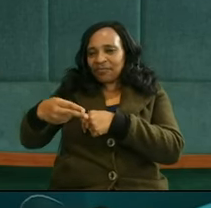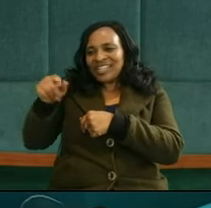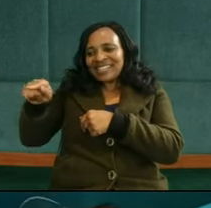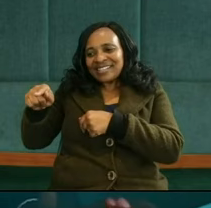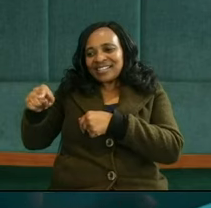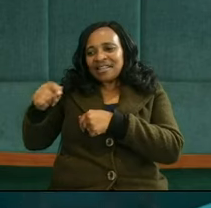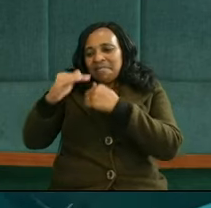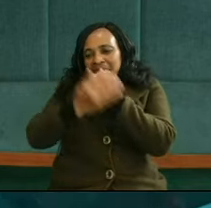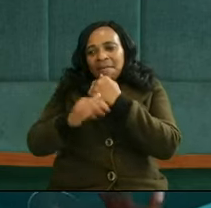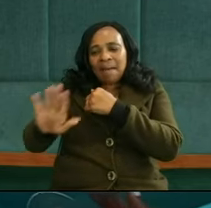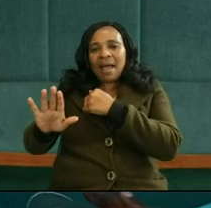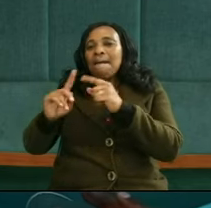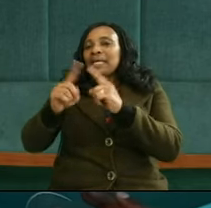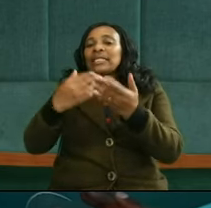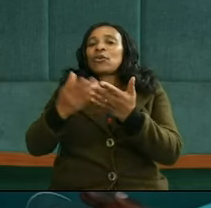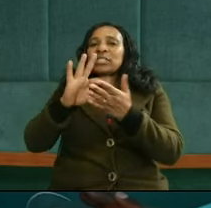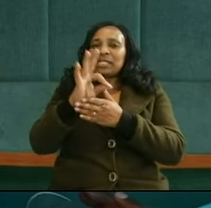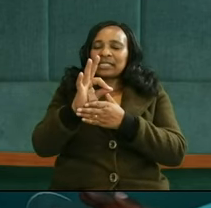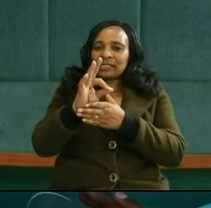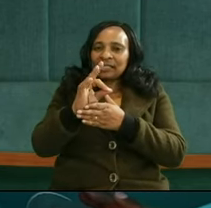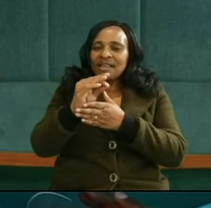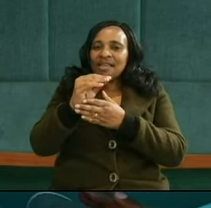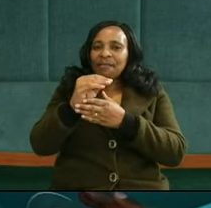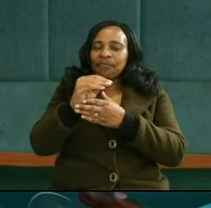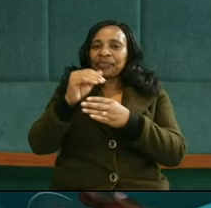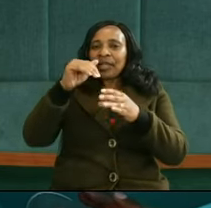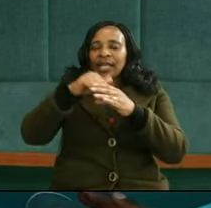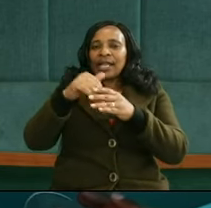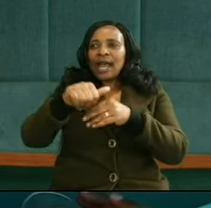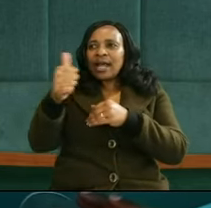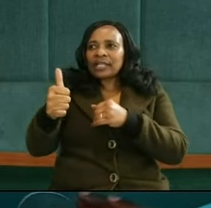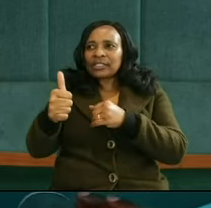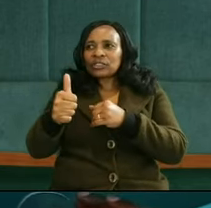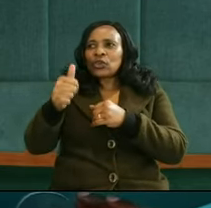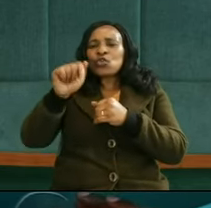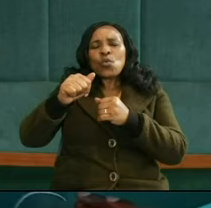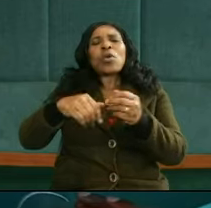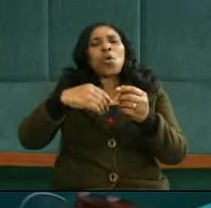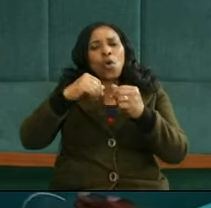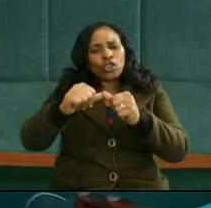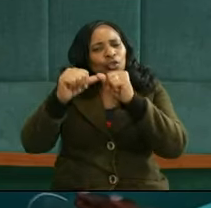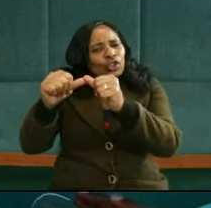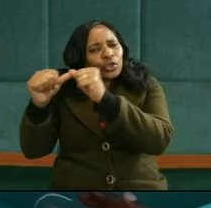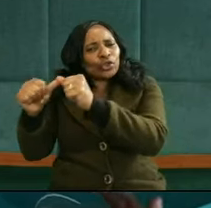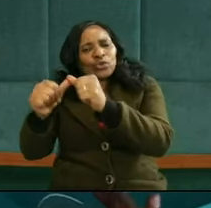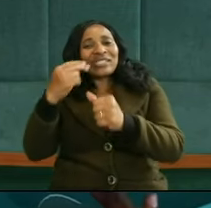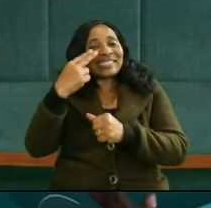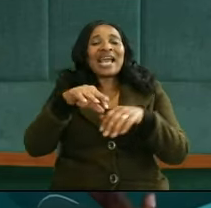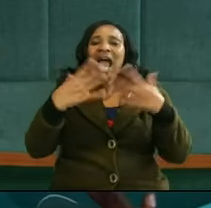the Holy Spirit." Matthew chapter 1 and verse 20. You can go on and on and on. You will see how